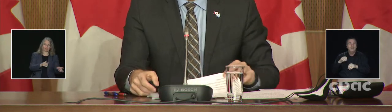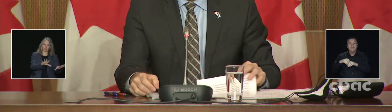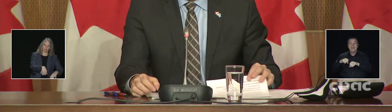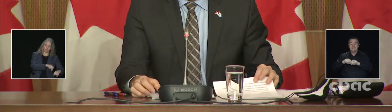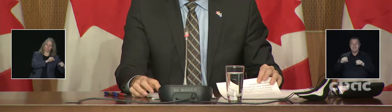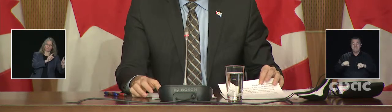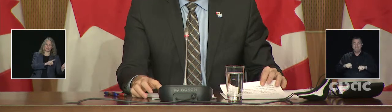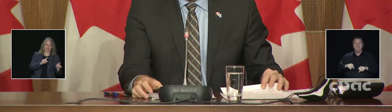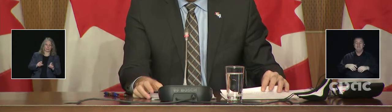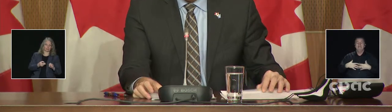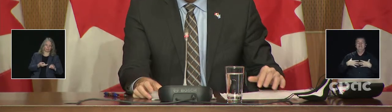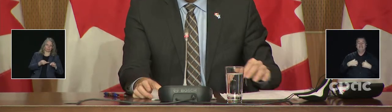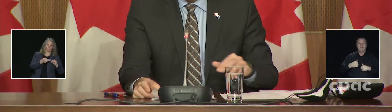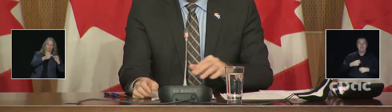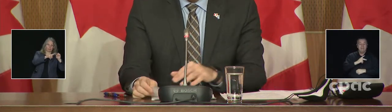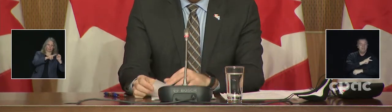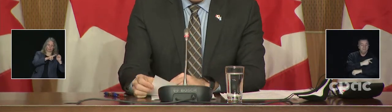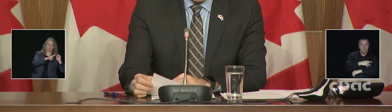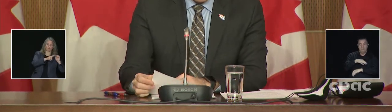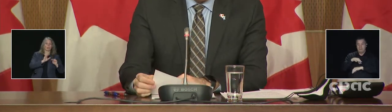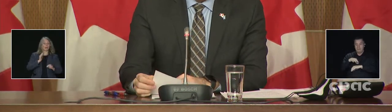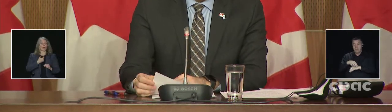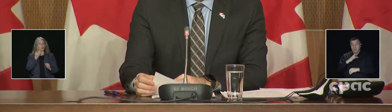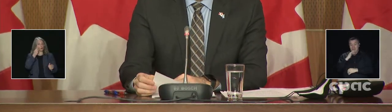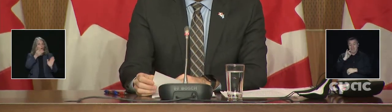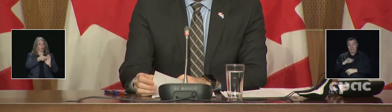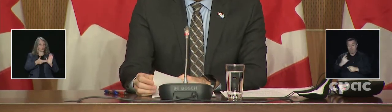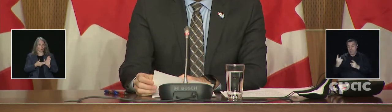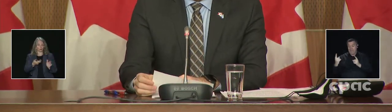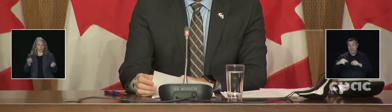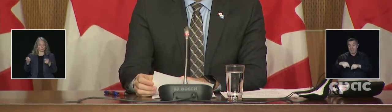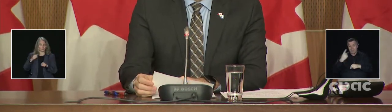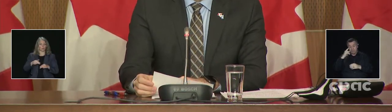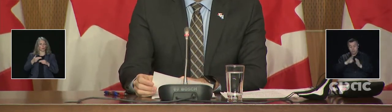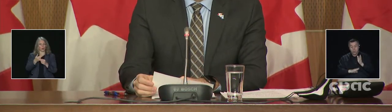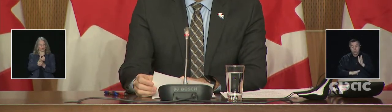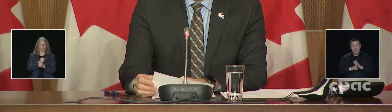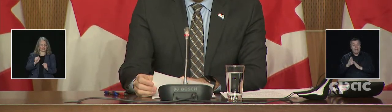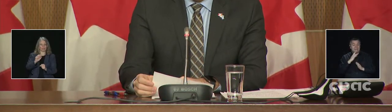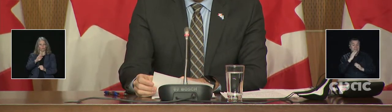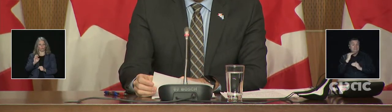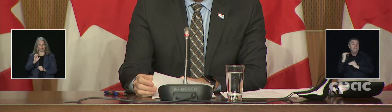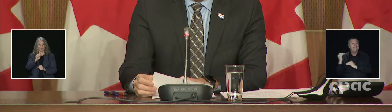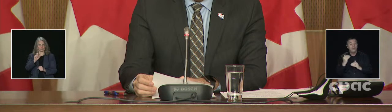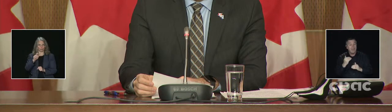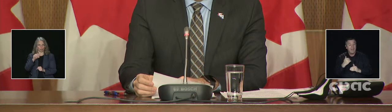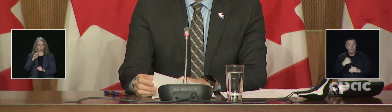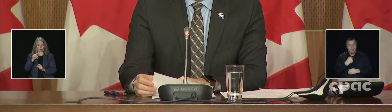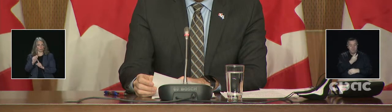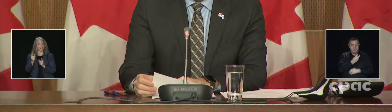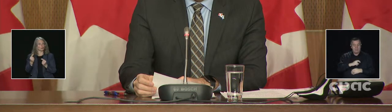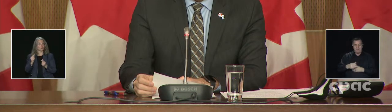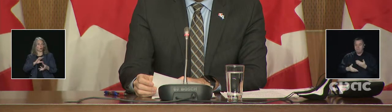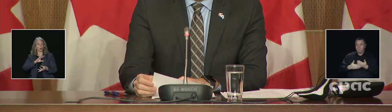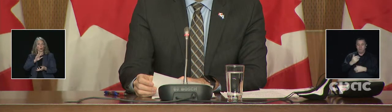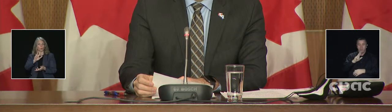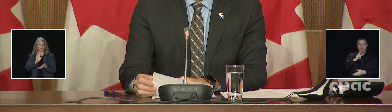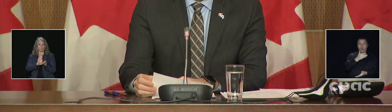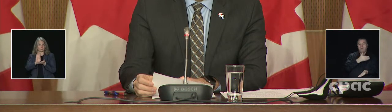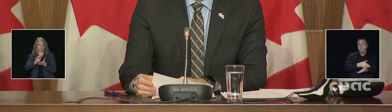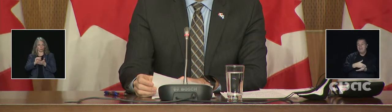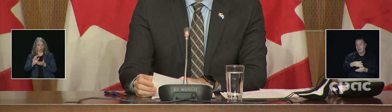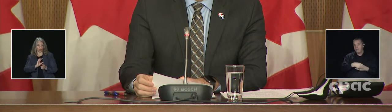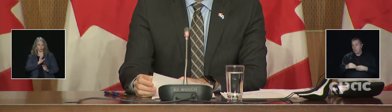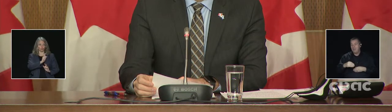systems. Through the Safe Restart Agreement, we have transferred over $3 billion to provinces and territories